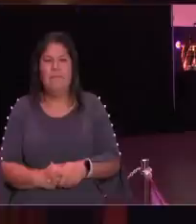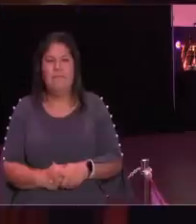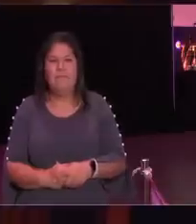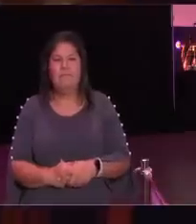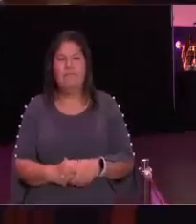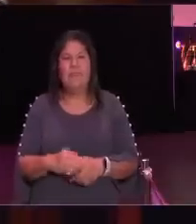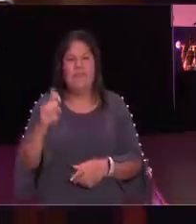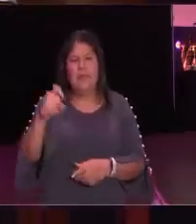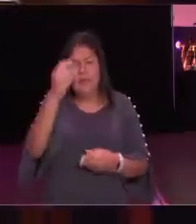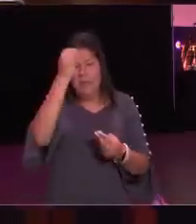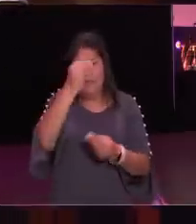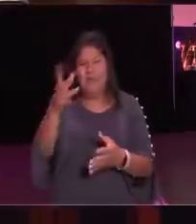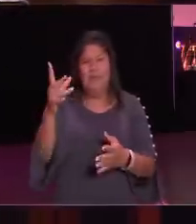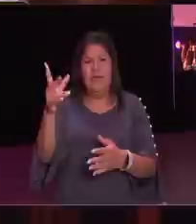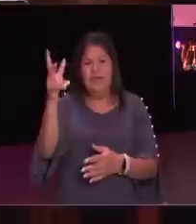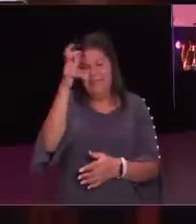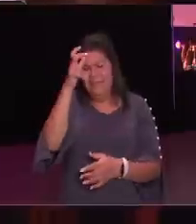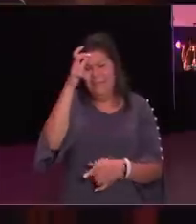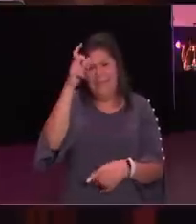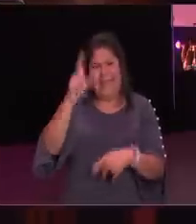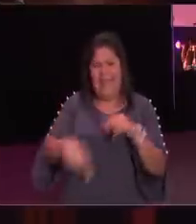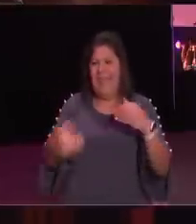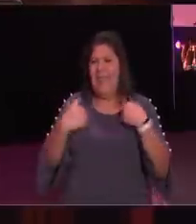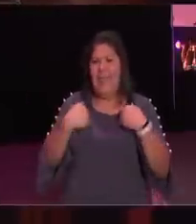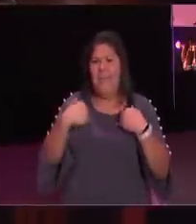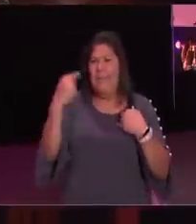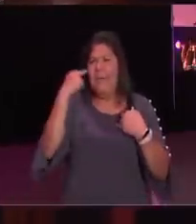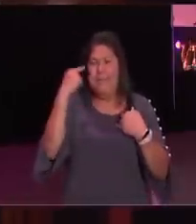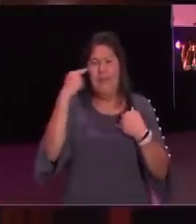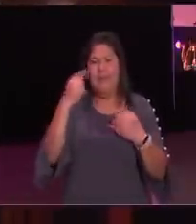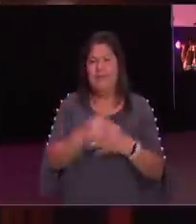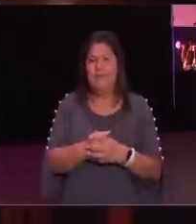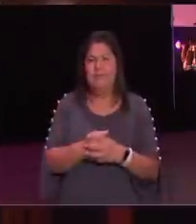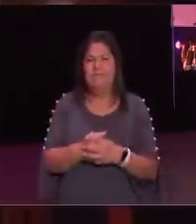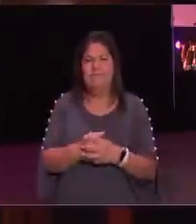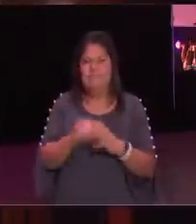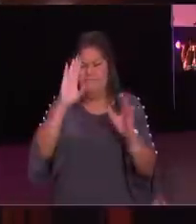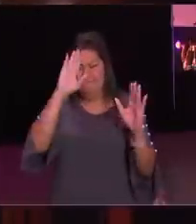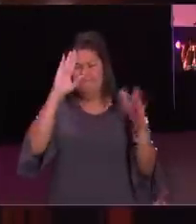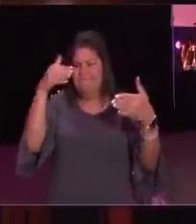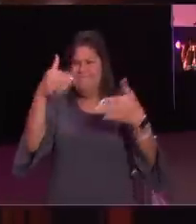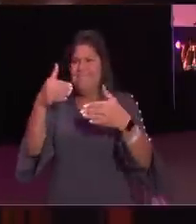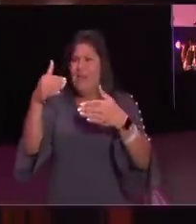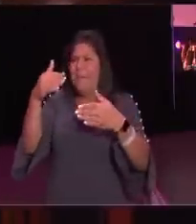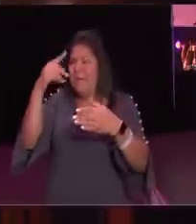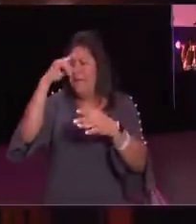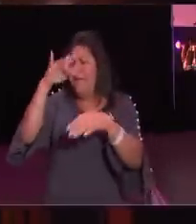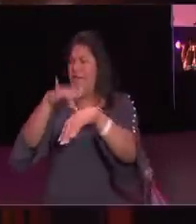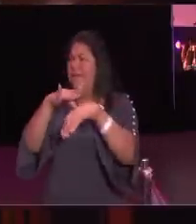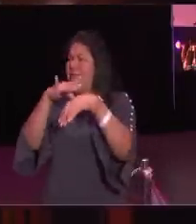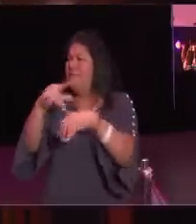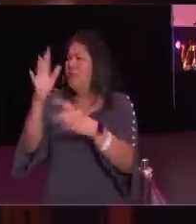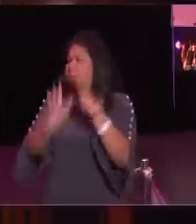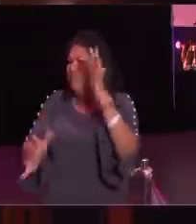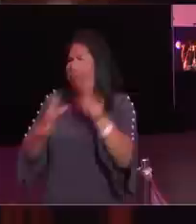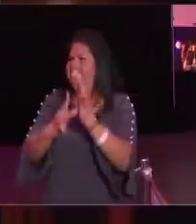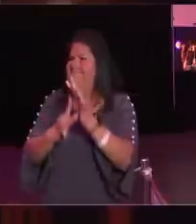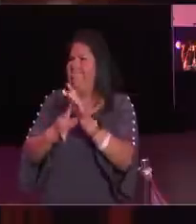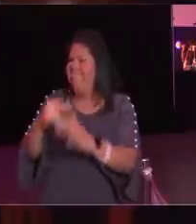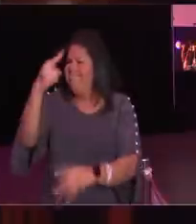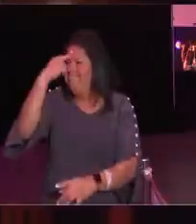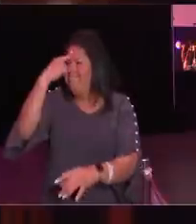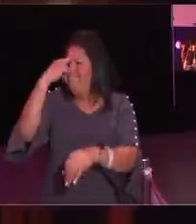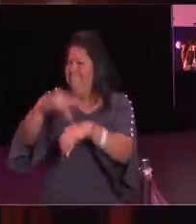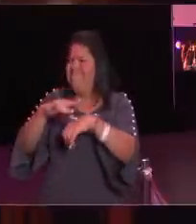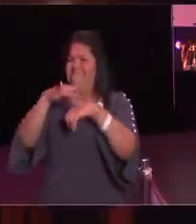Somebody needs to tell the devil, you can't have my mind. My mind belongs to Jesus. I said,